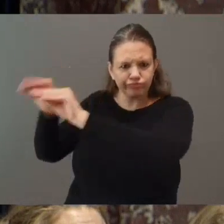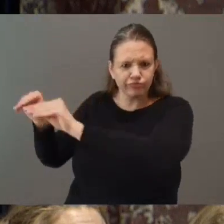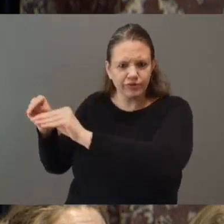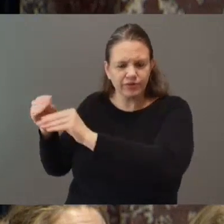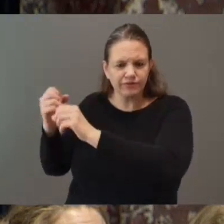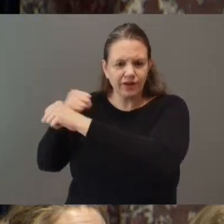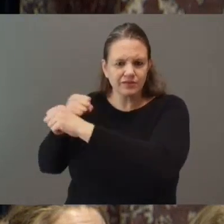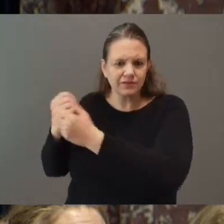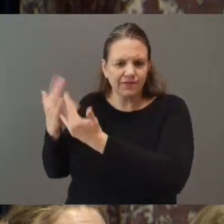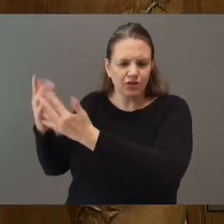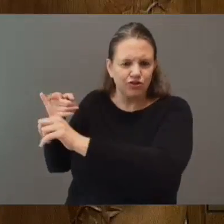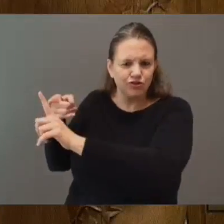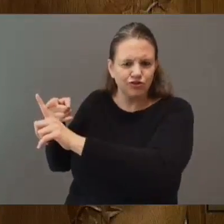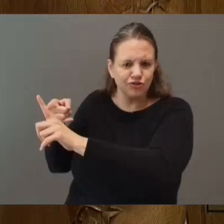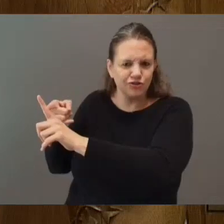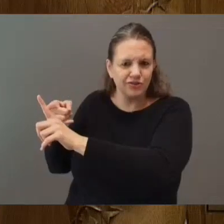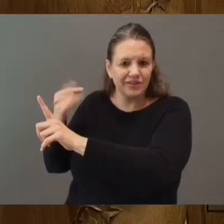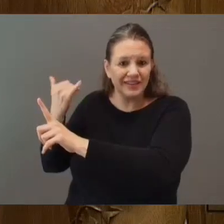hands?